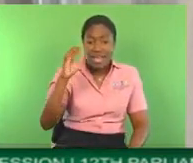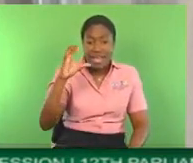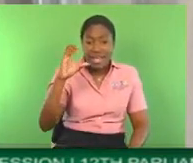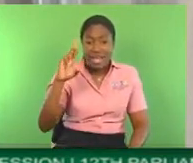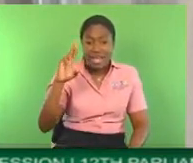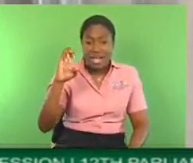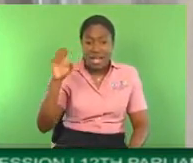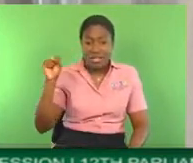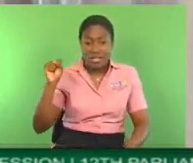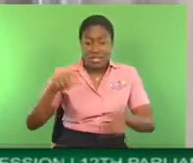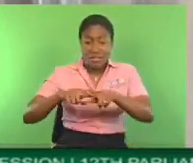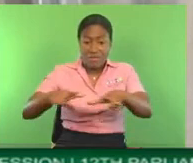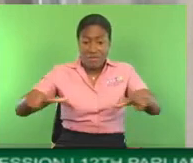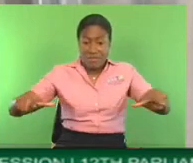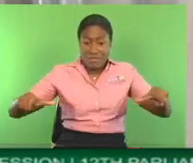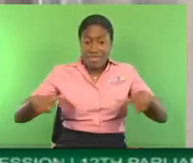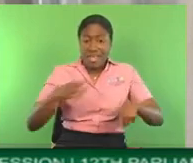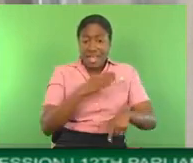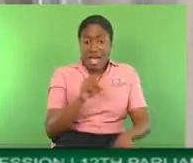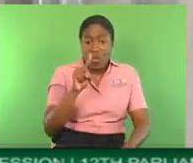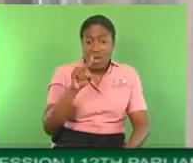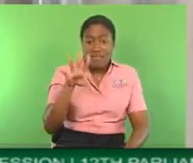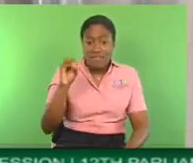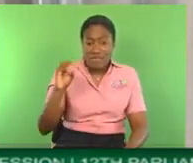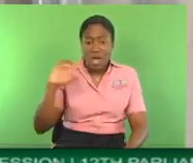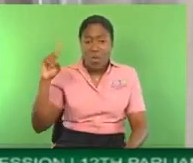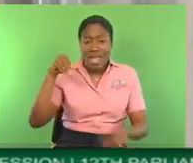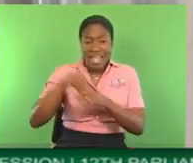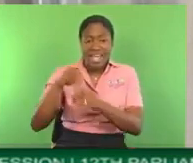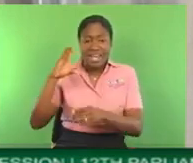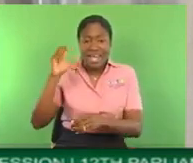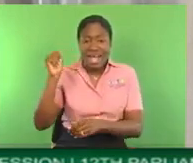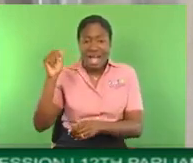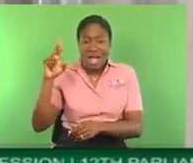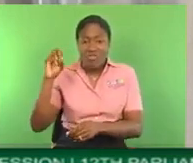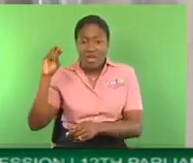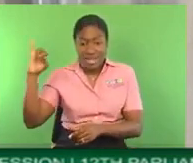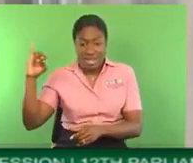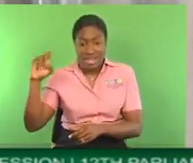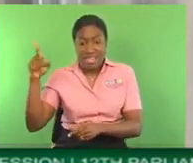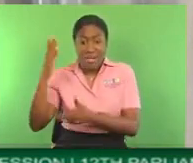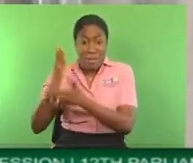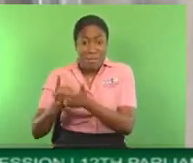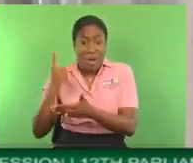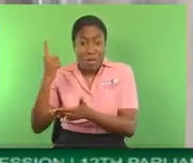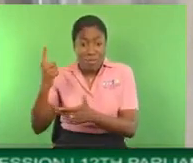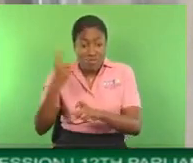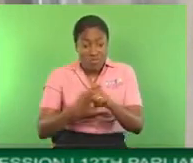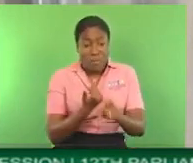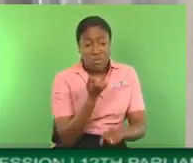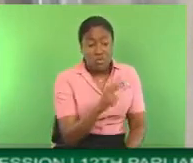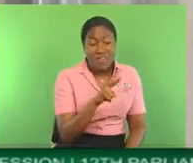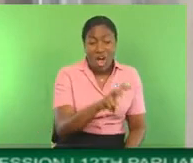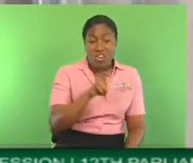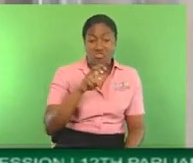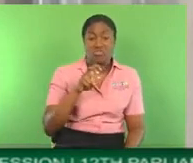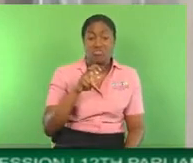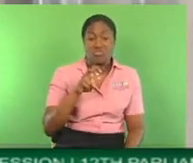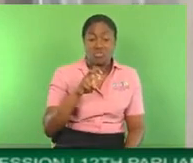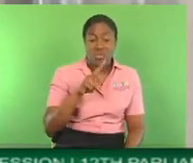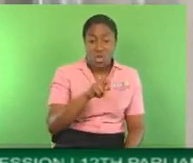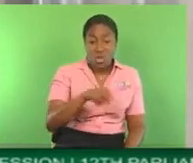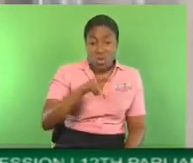think 150 acres to be done in Caroni. This is phase one of 1,200 acres. My question